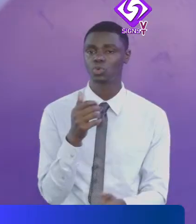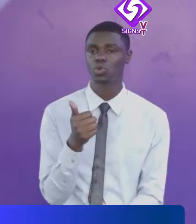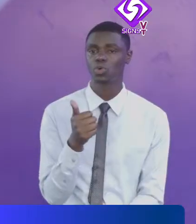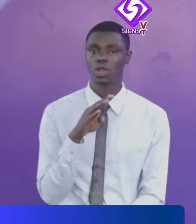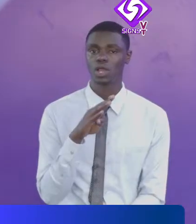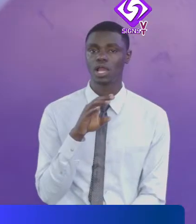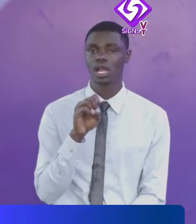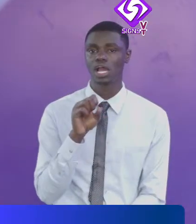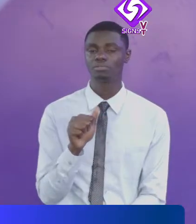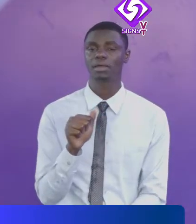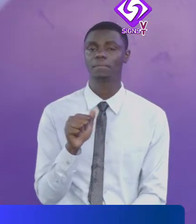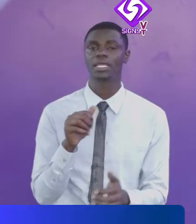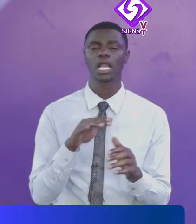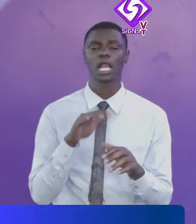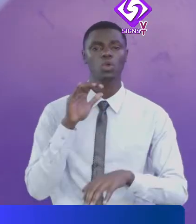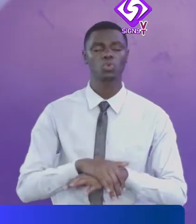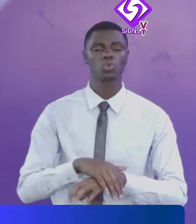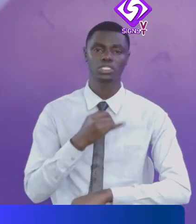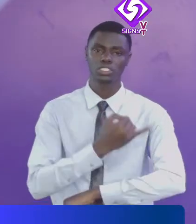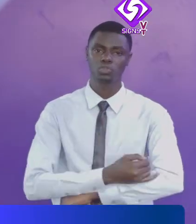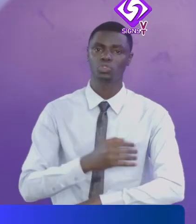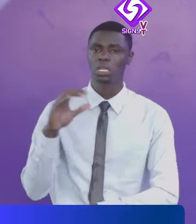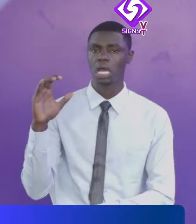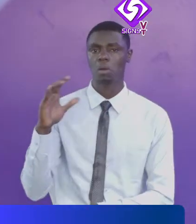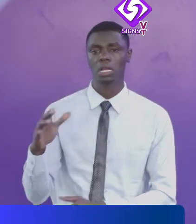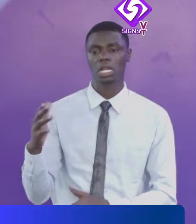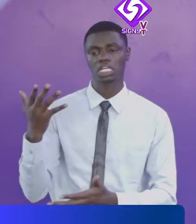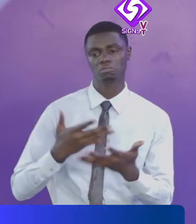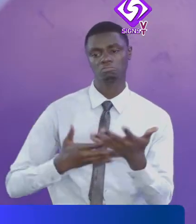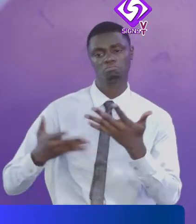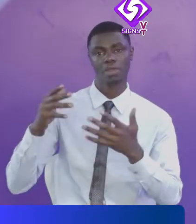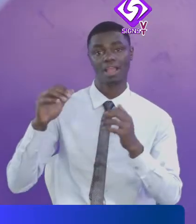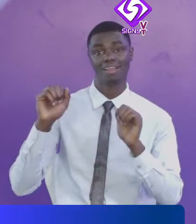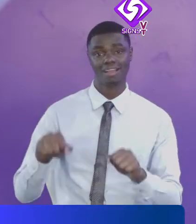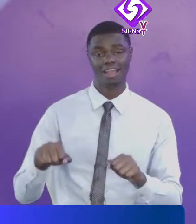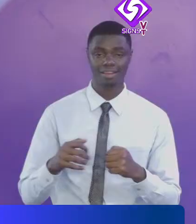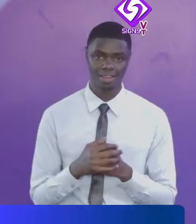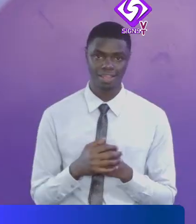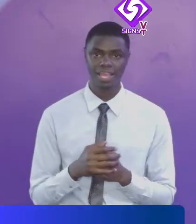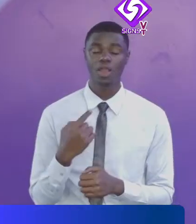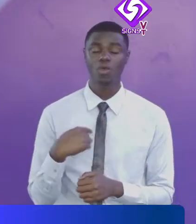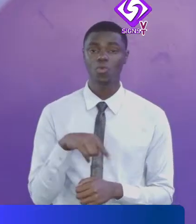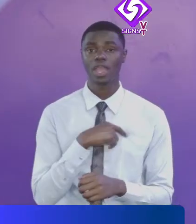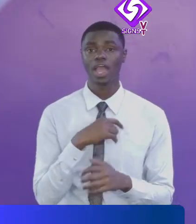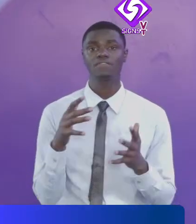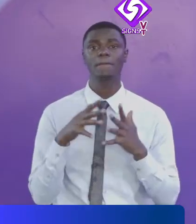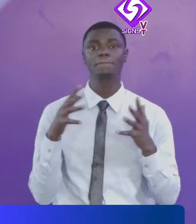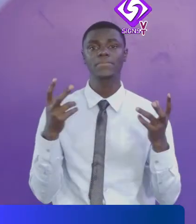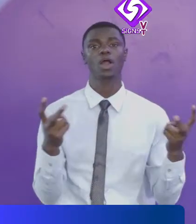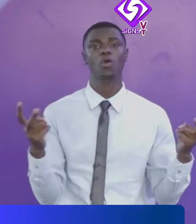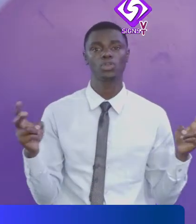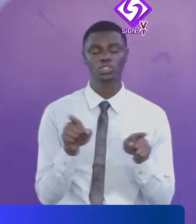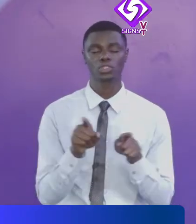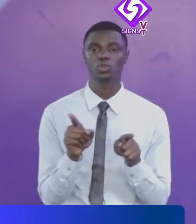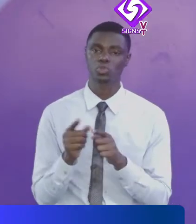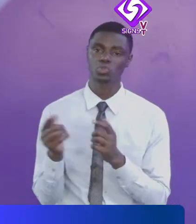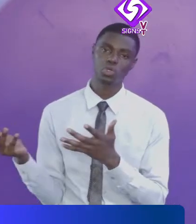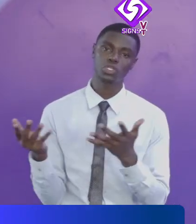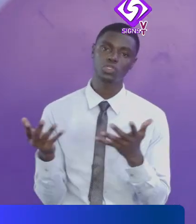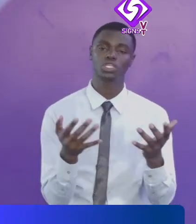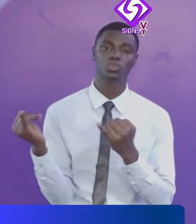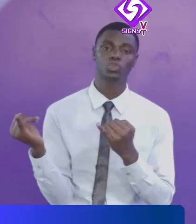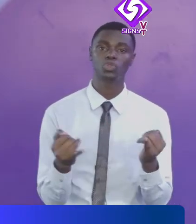institution that our clients can interact with, and we're happy to introduce that institution to your audience and also introduce the products that we offer to your